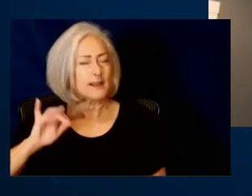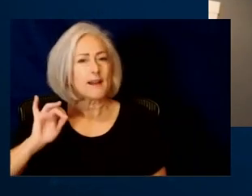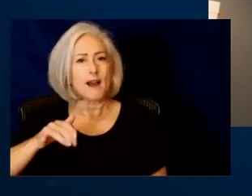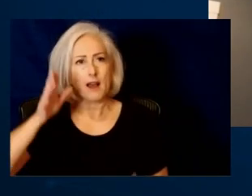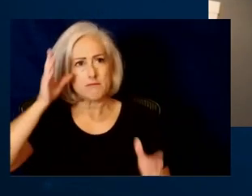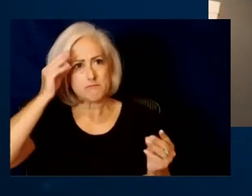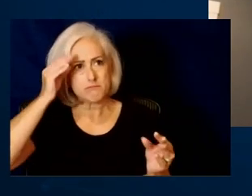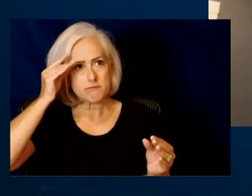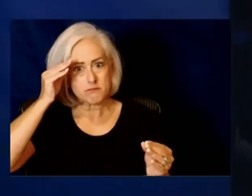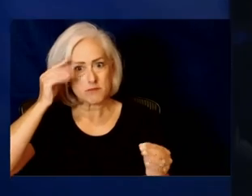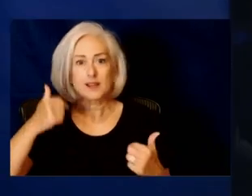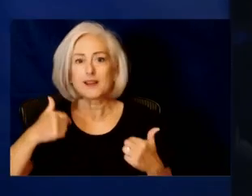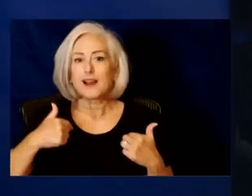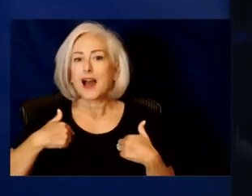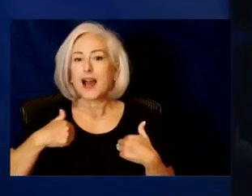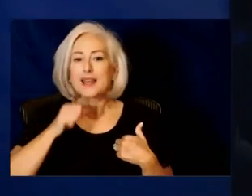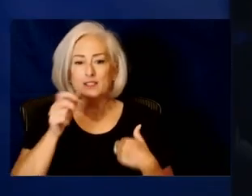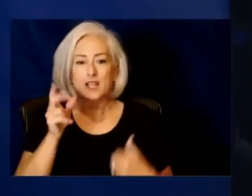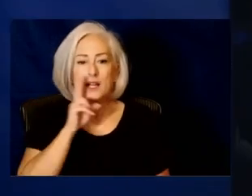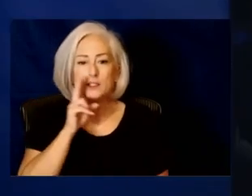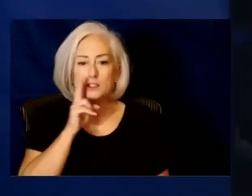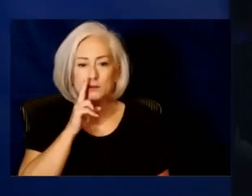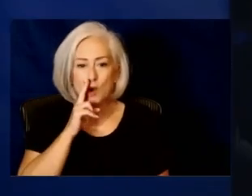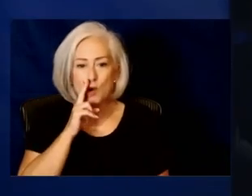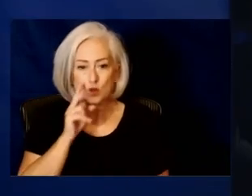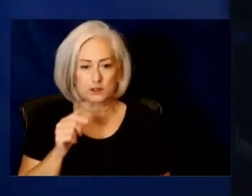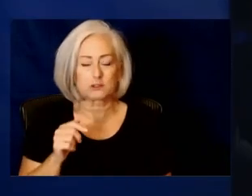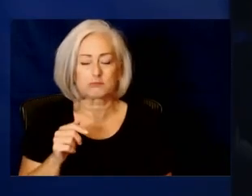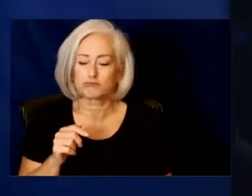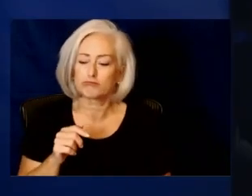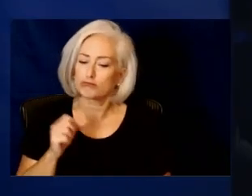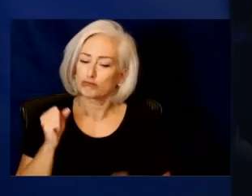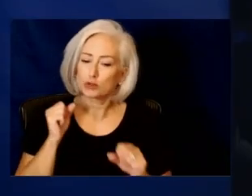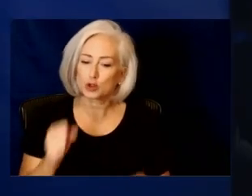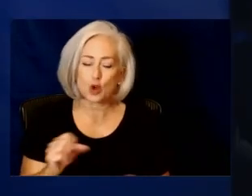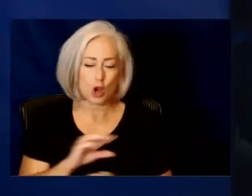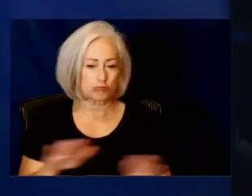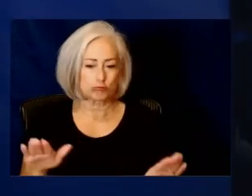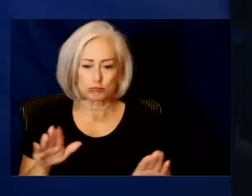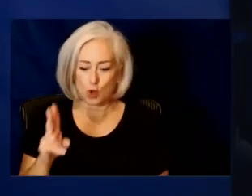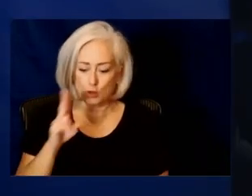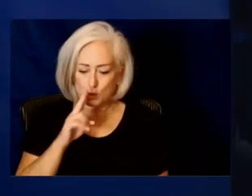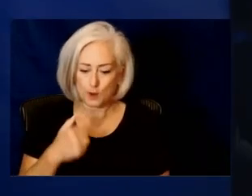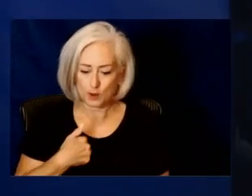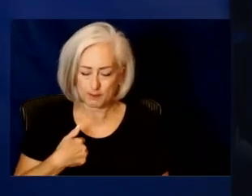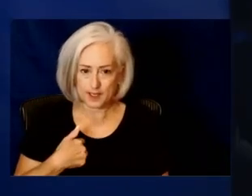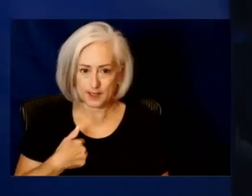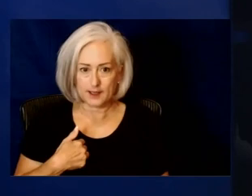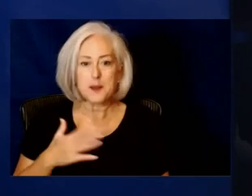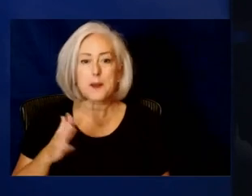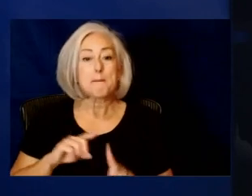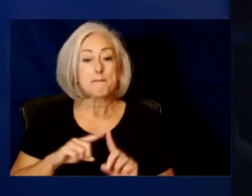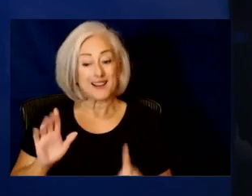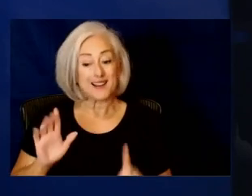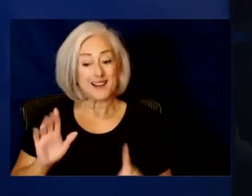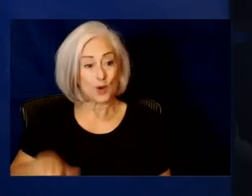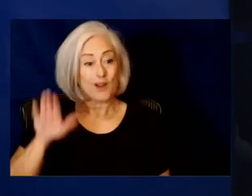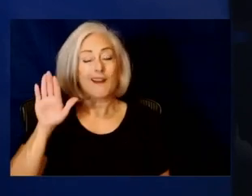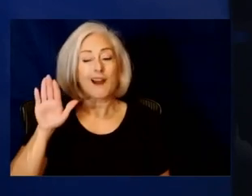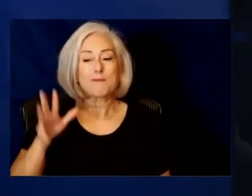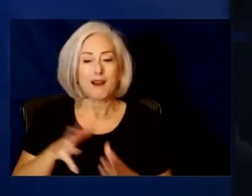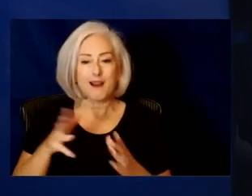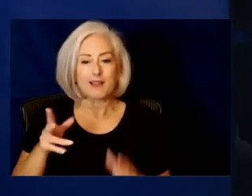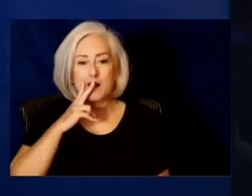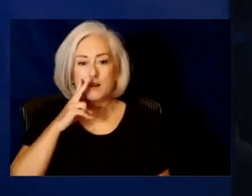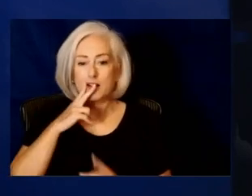lifelong non-smoker, however, pretty adamantly so, actually. But I did have a lot of secondary smoke when I was young, so I should ask these guys, should